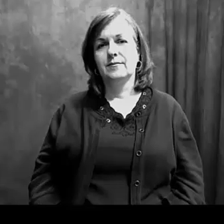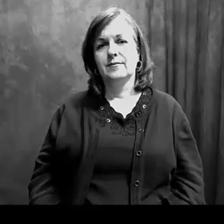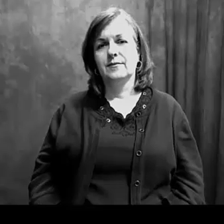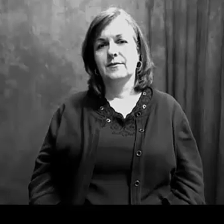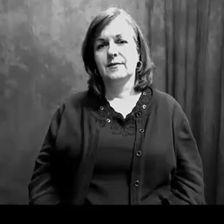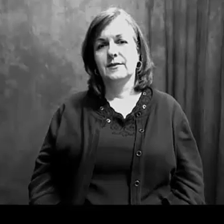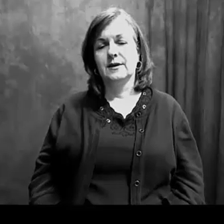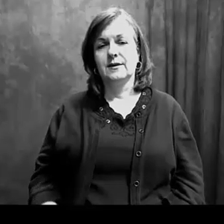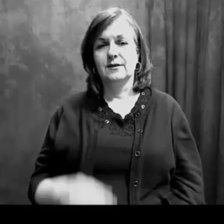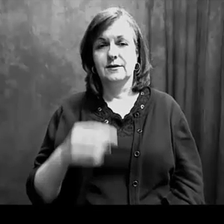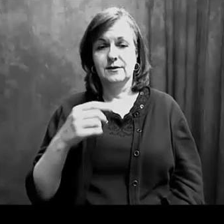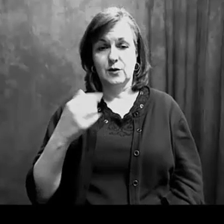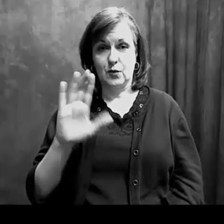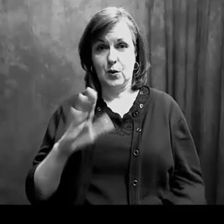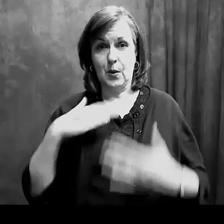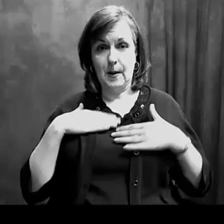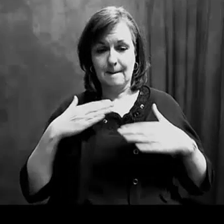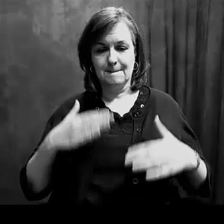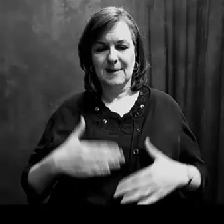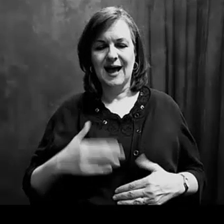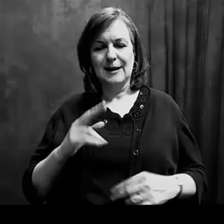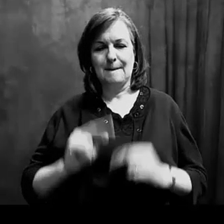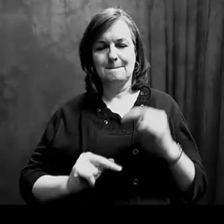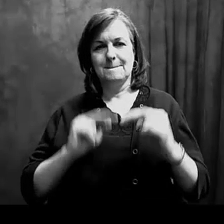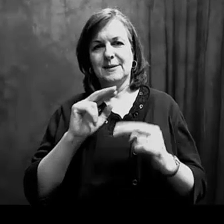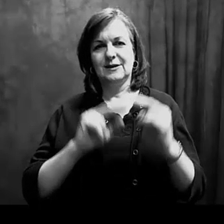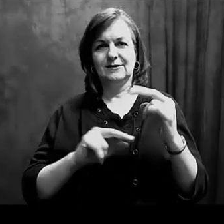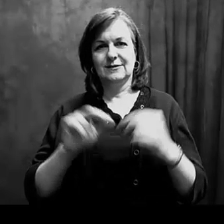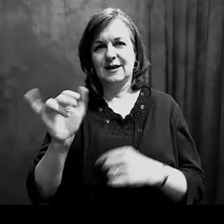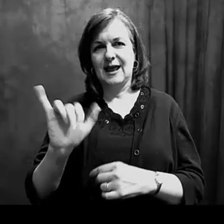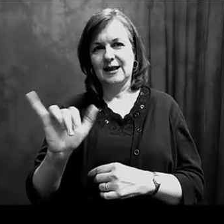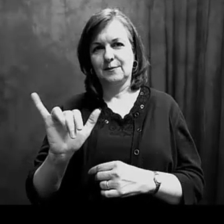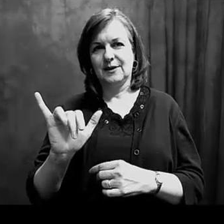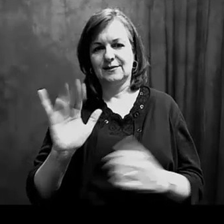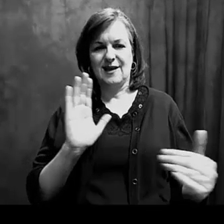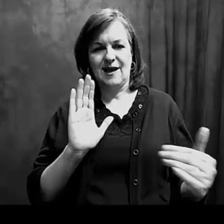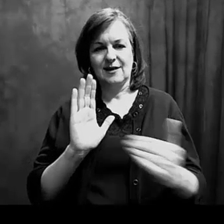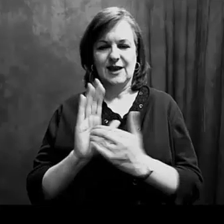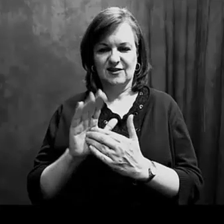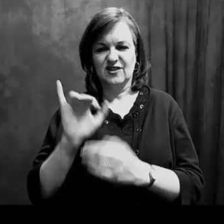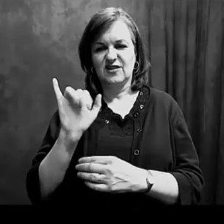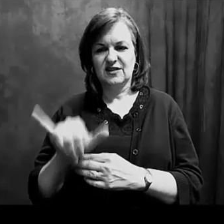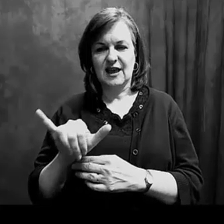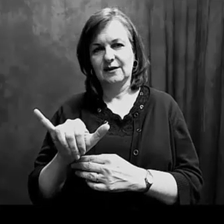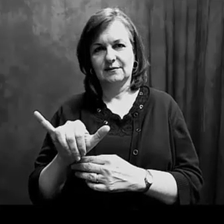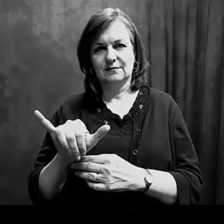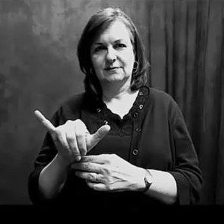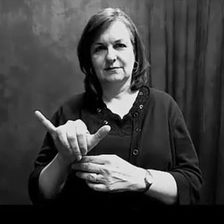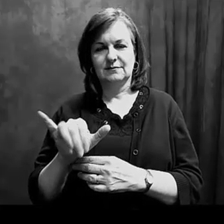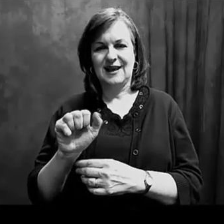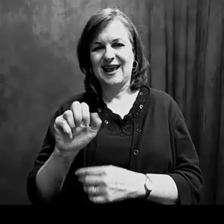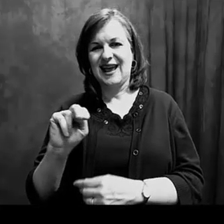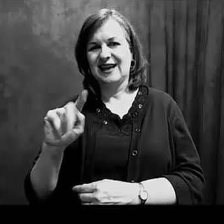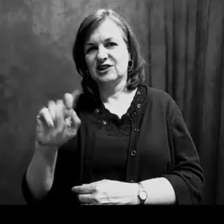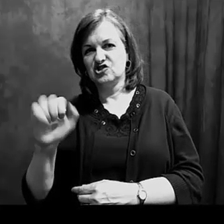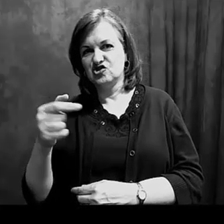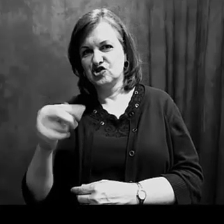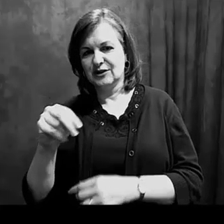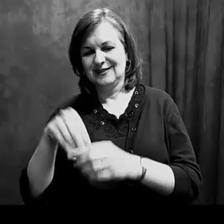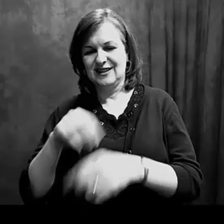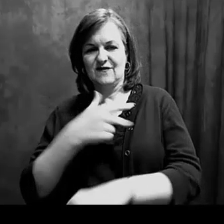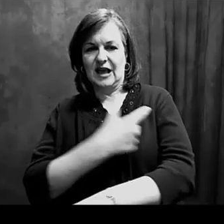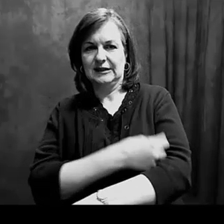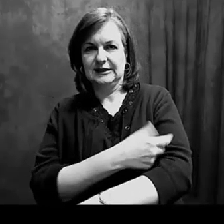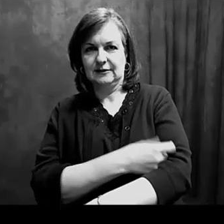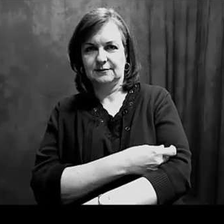building up this active immunity, so building antibodies to that vaccine, and that's